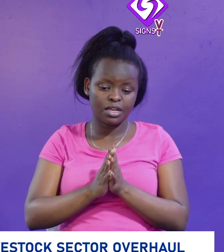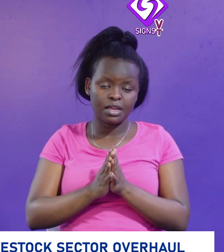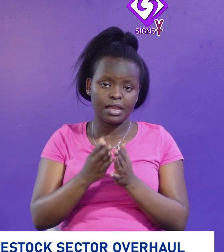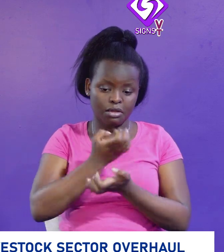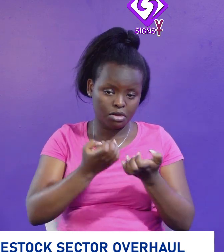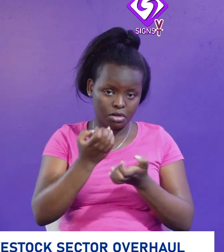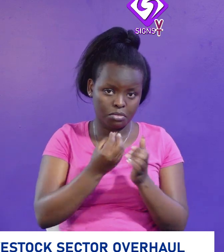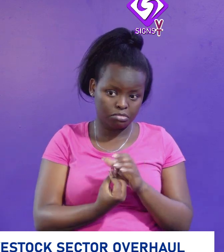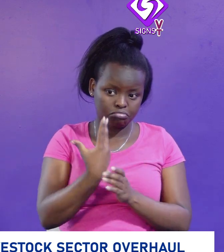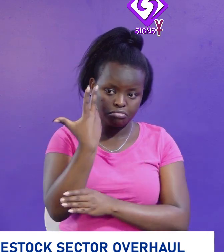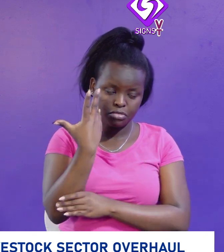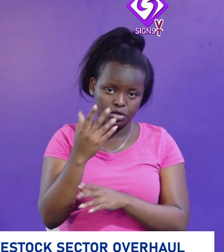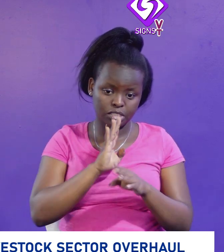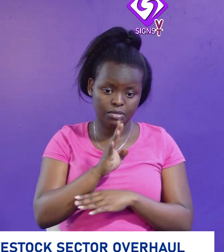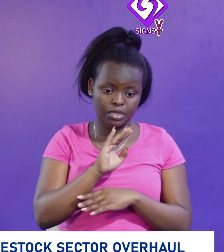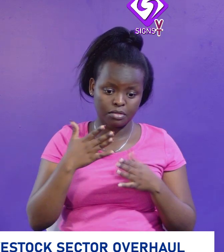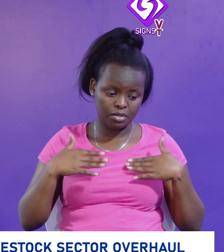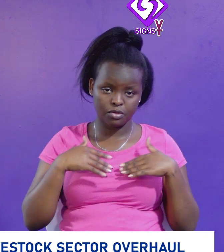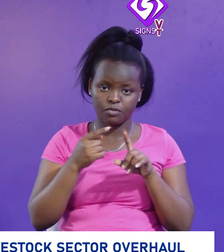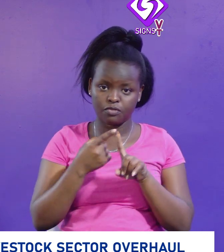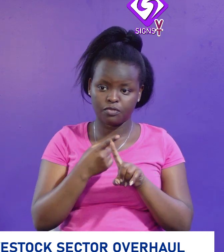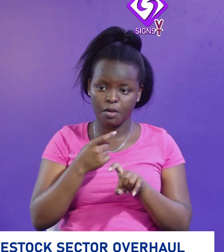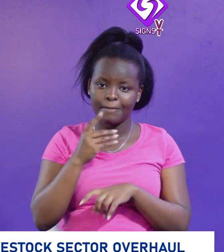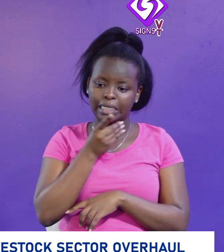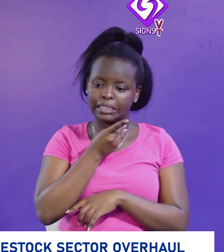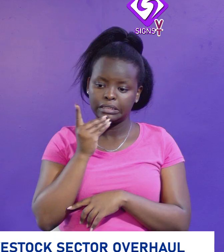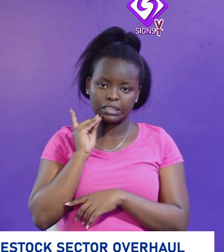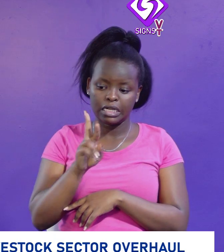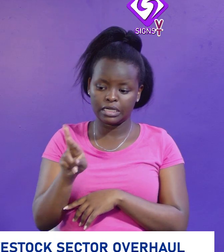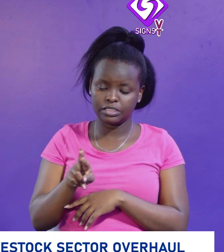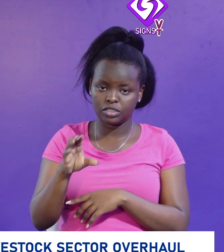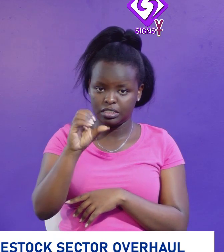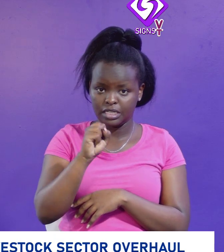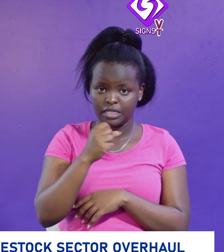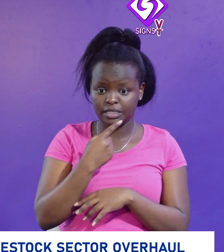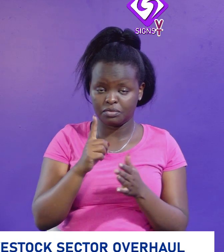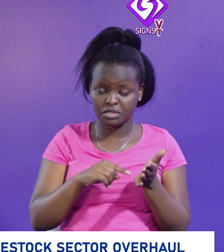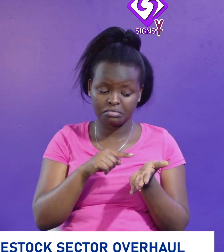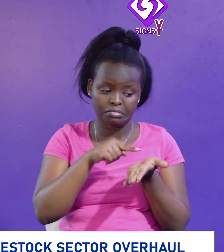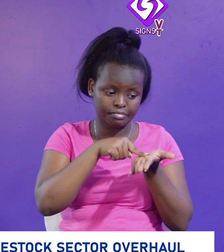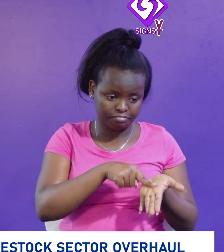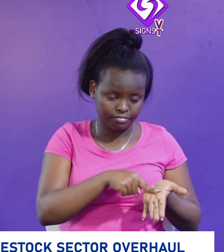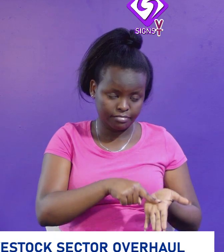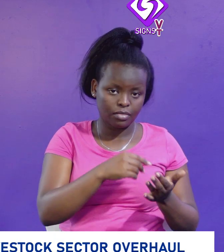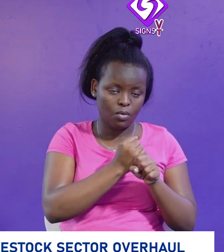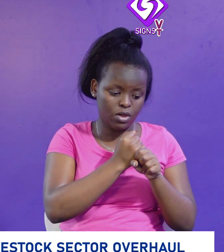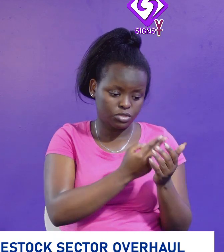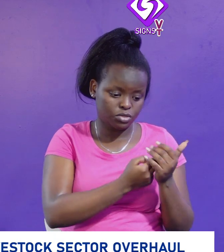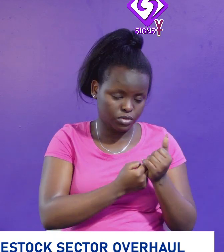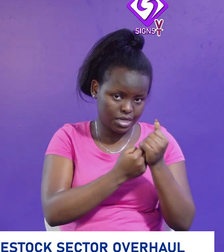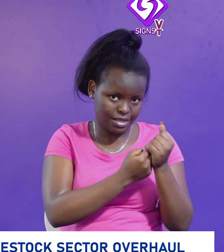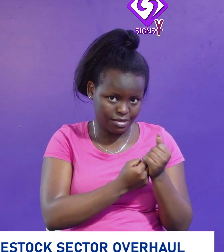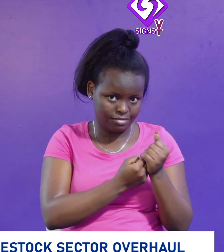from arid and semi-arid regions, CS Kagwe emphasized the need for a collaborative approach to unlock the